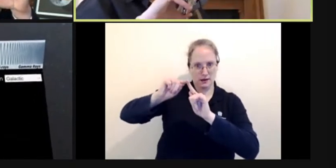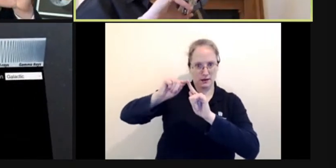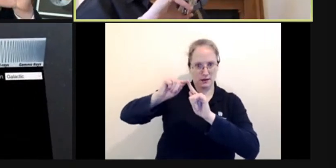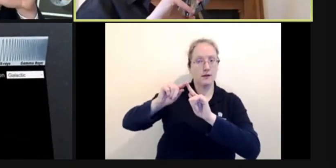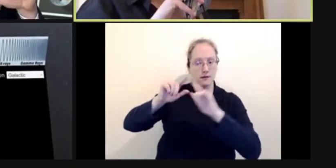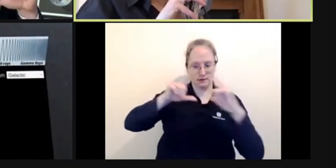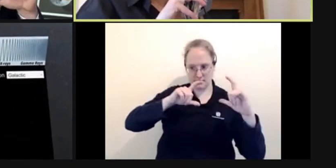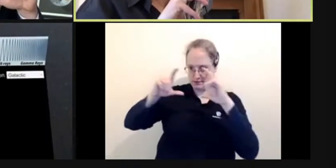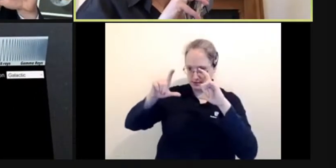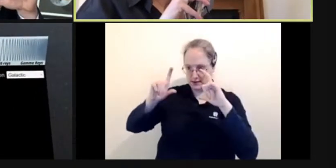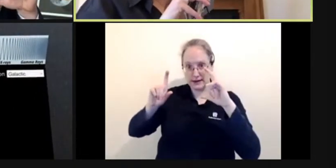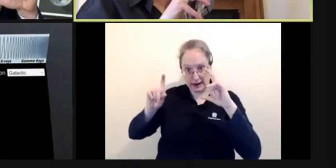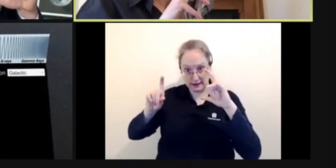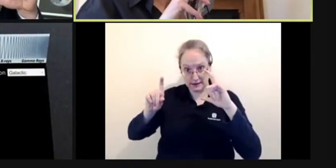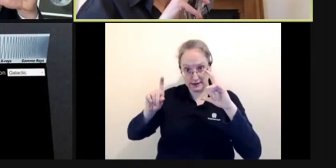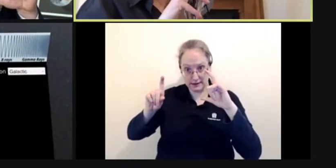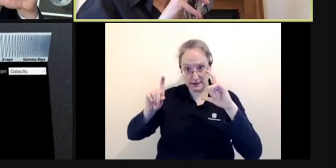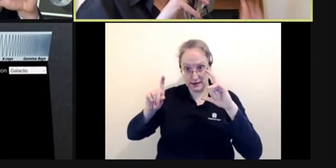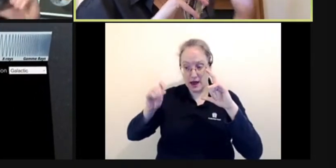extra things we can see.